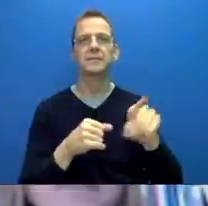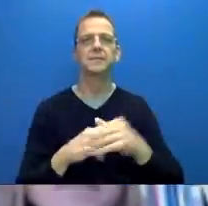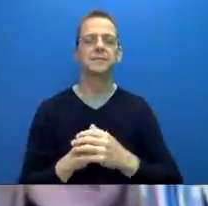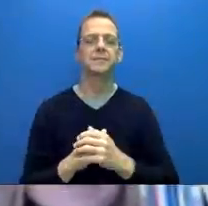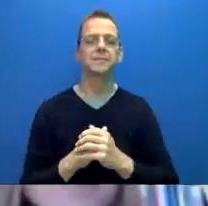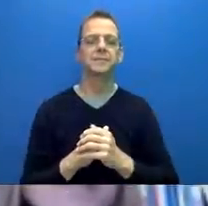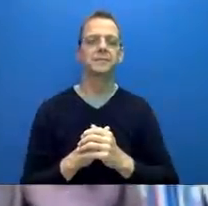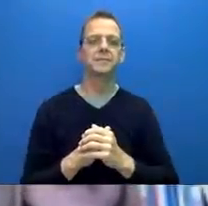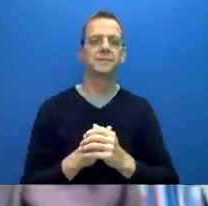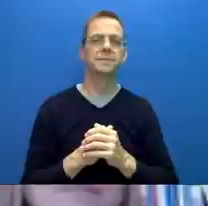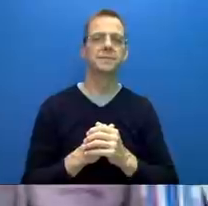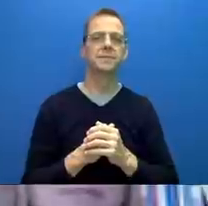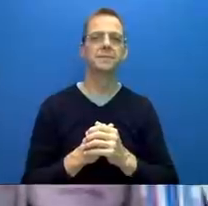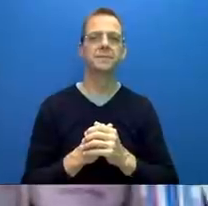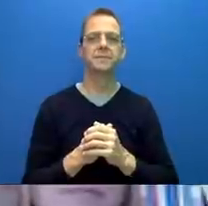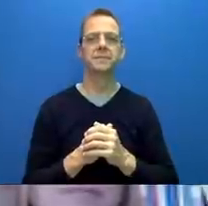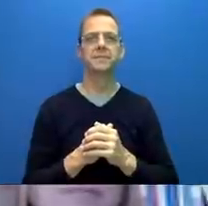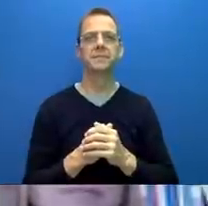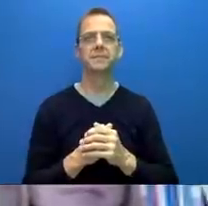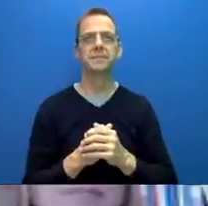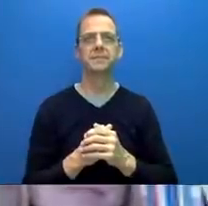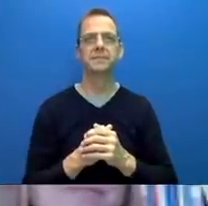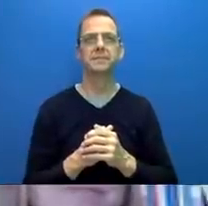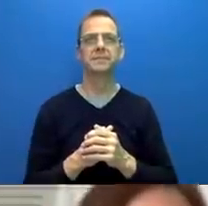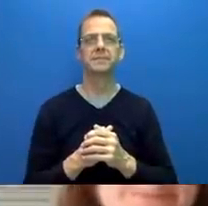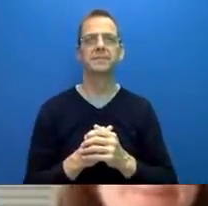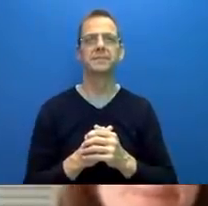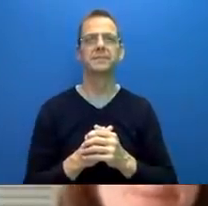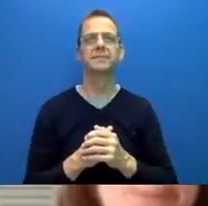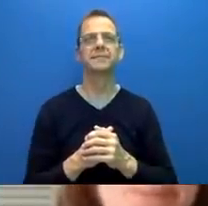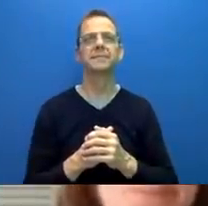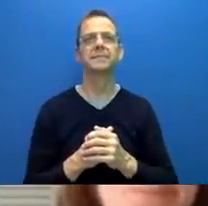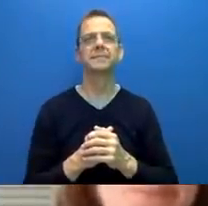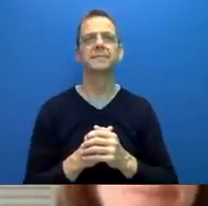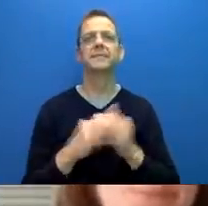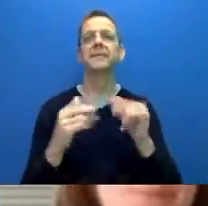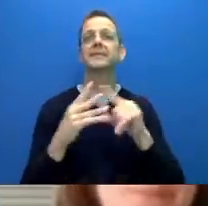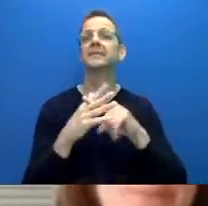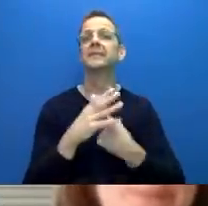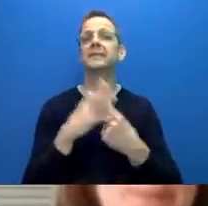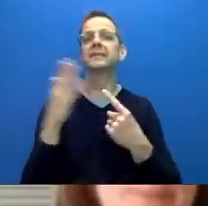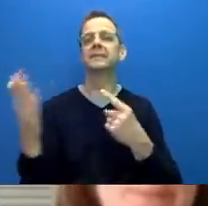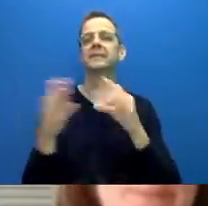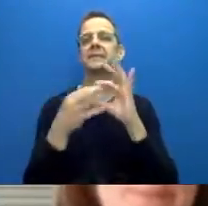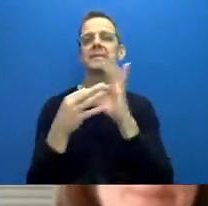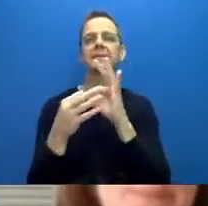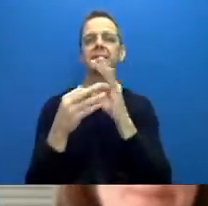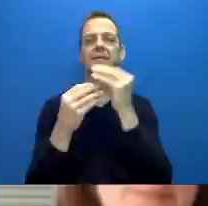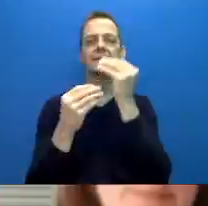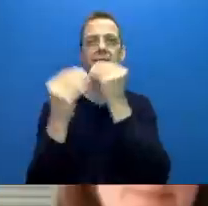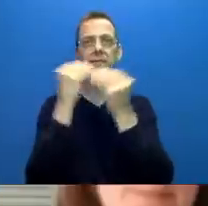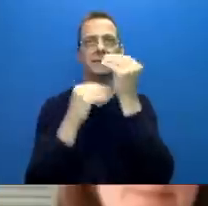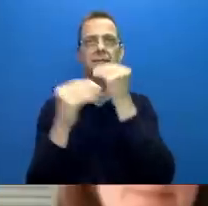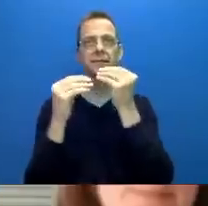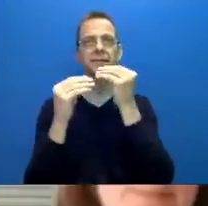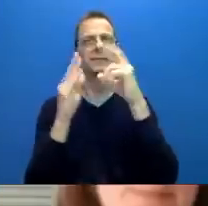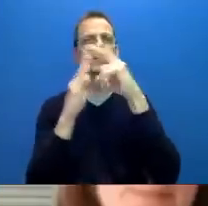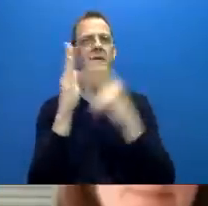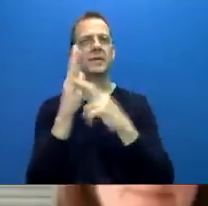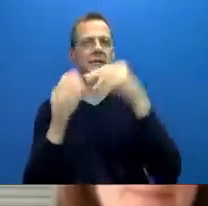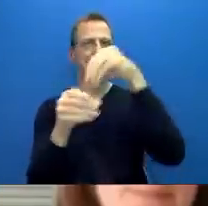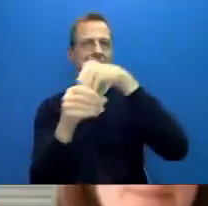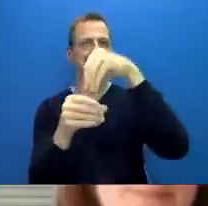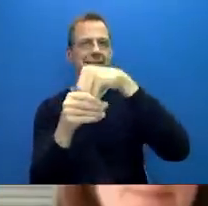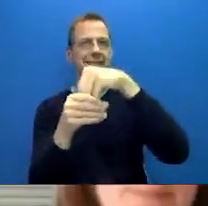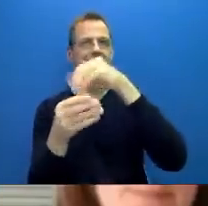indoor eating protocols in schools, friends. We have had a lot of concern from the school community